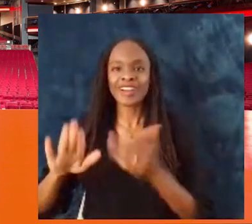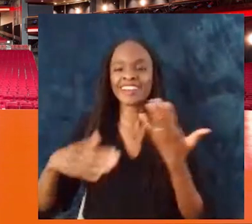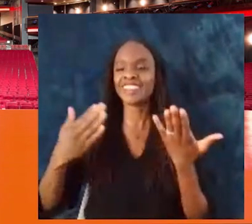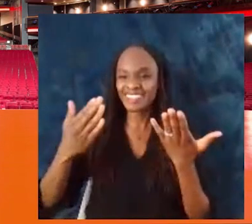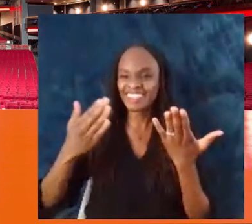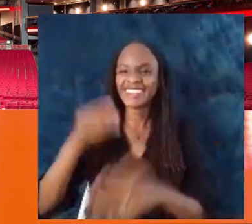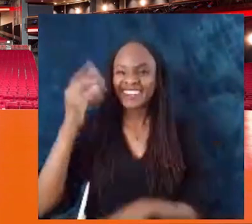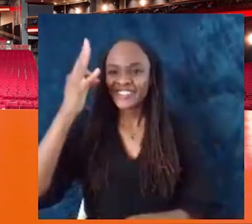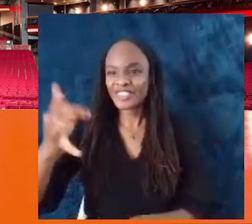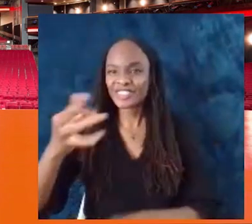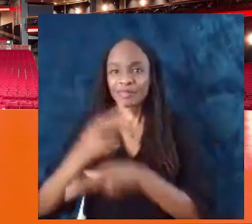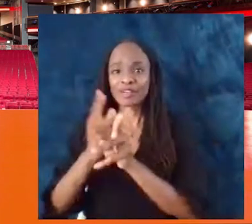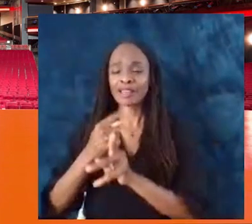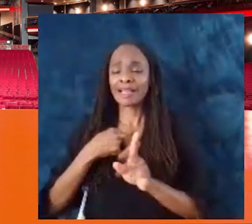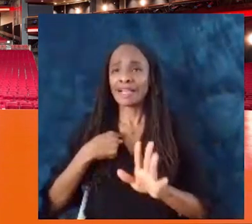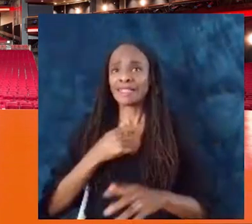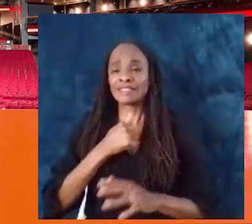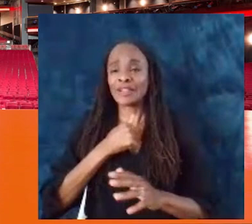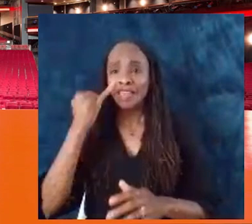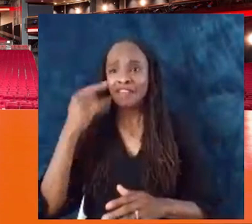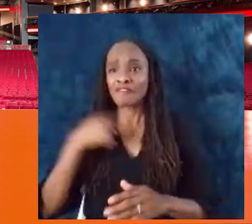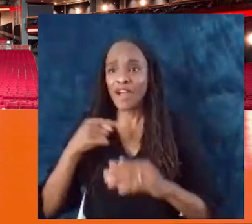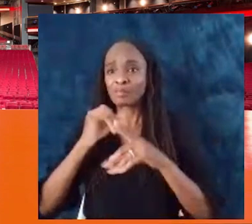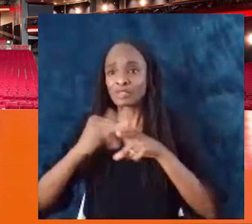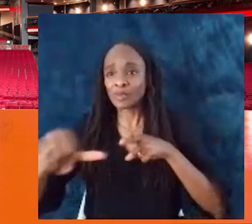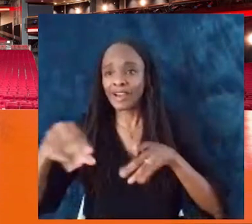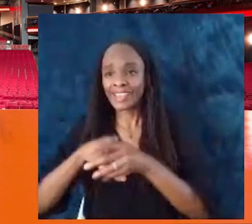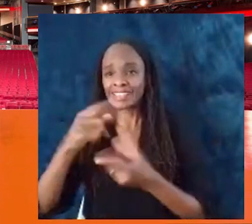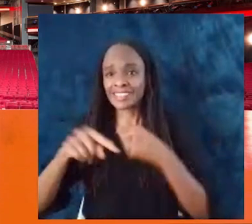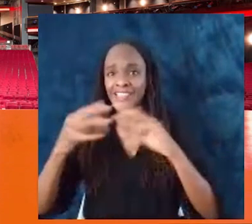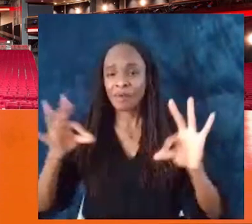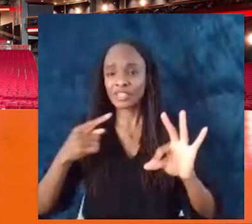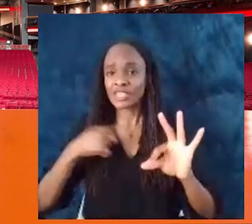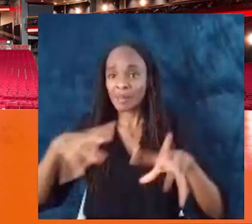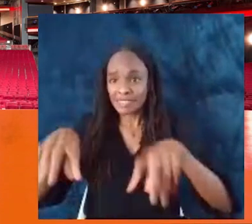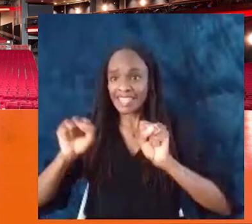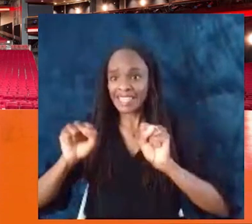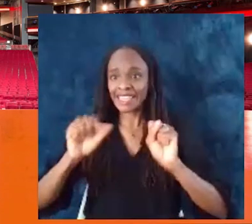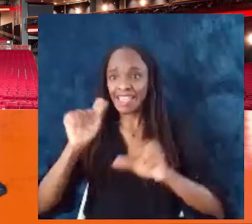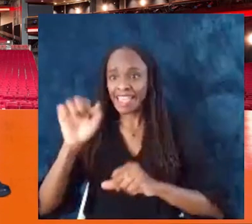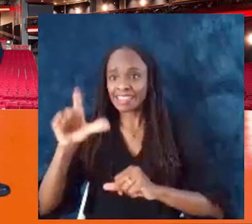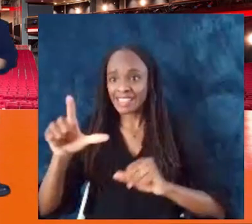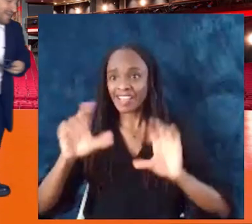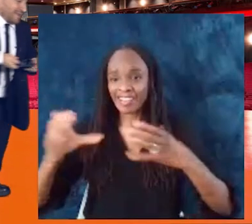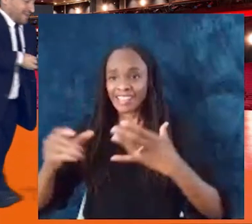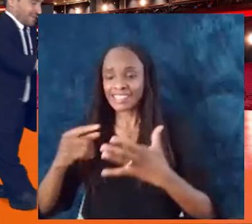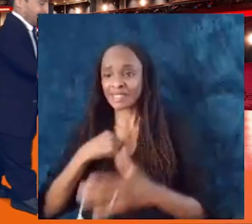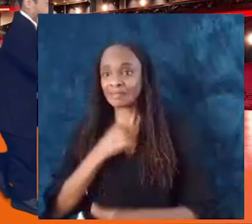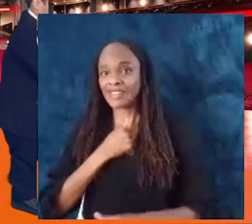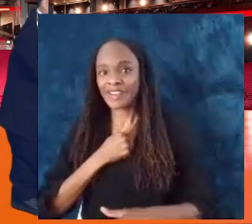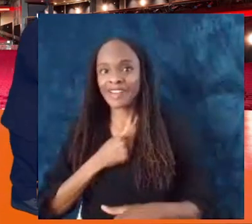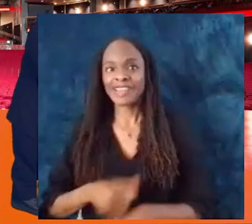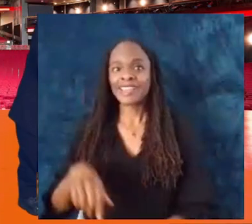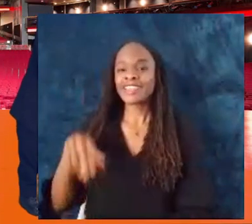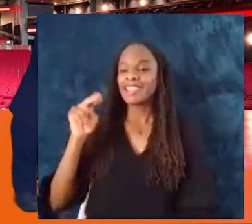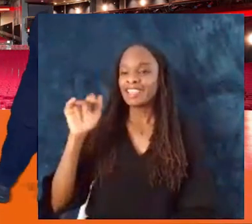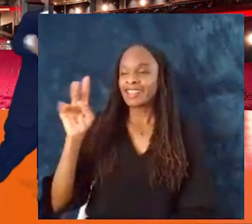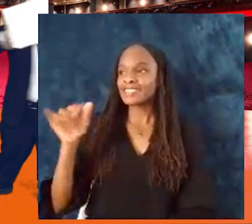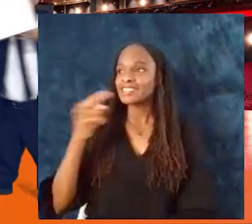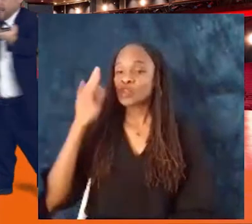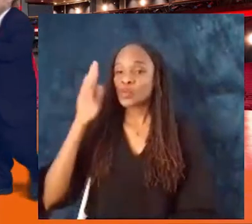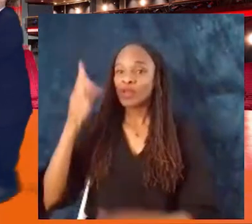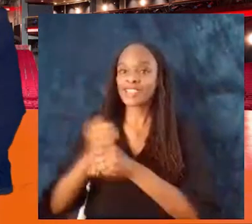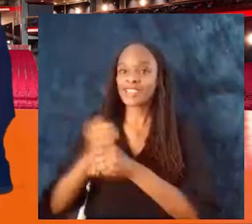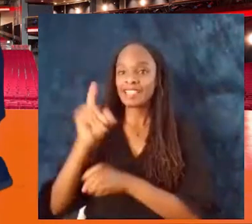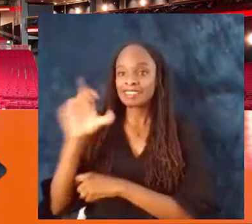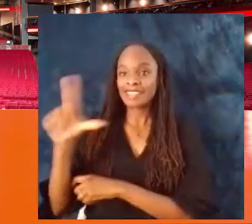if I am. I'm taking classes right now. I'm in school. I'm sorry. You're also going to get a Dell Technologies XPS